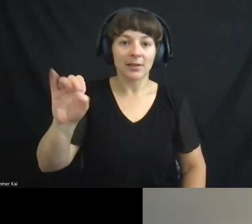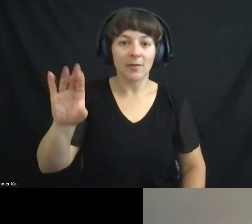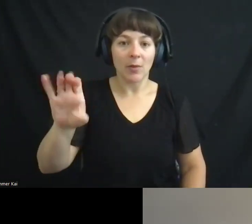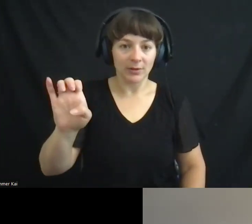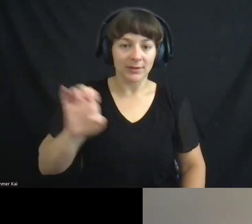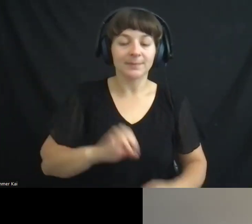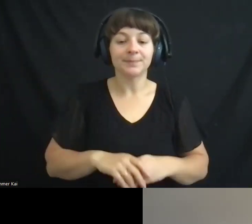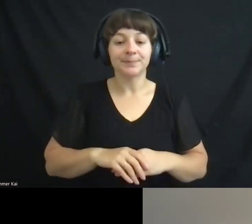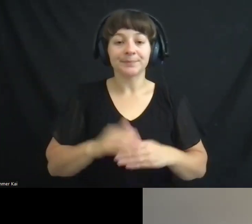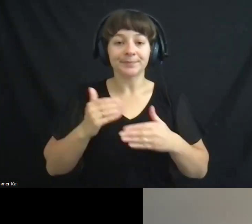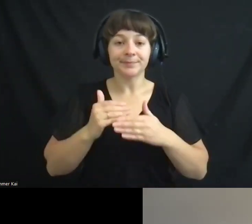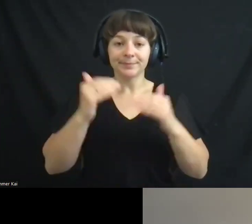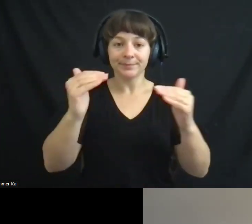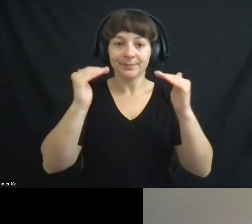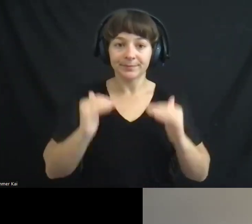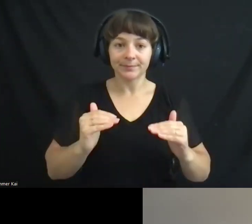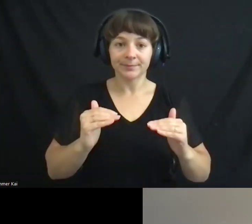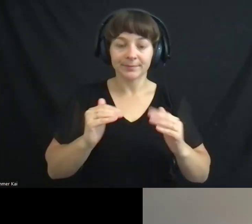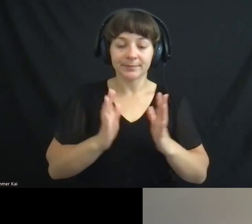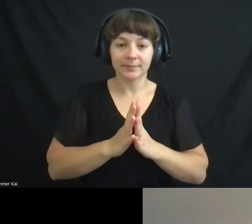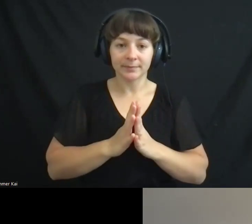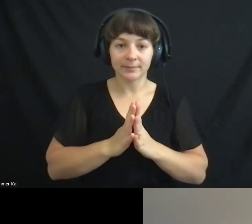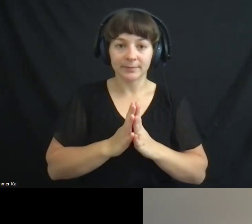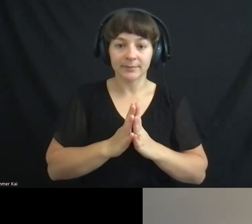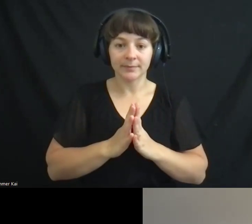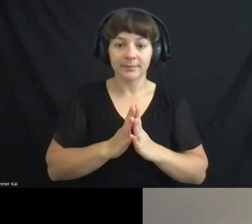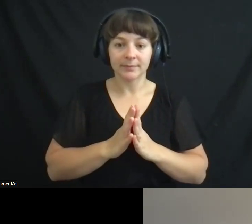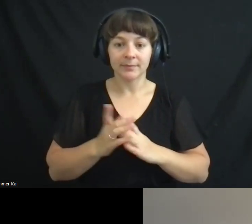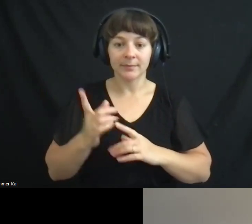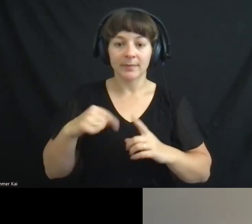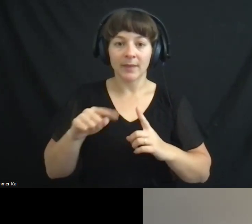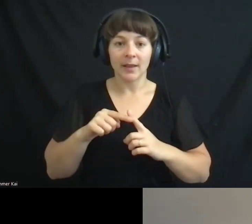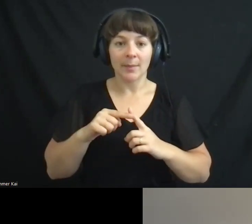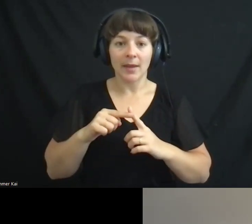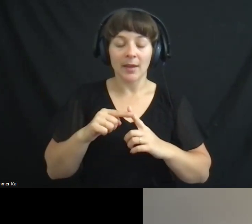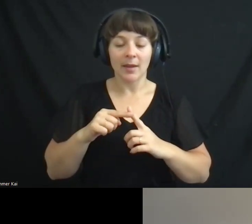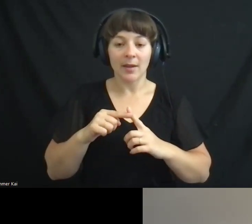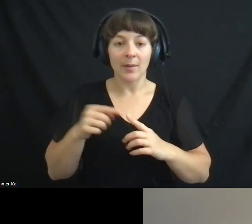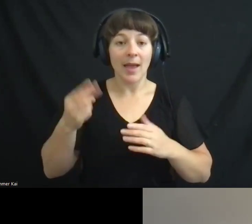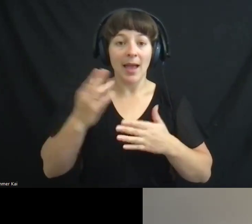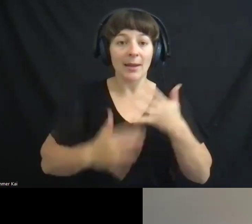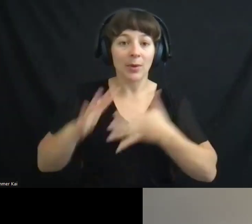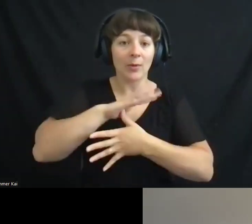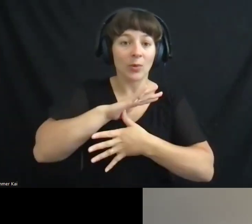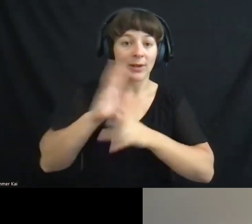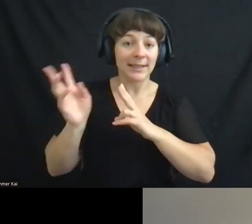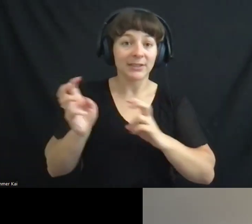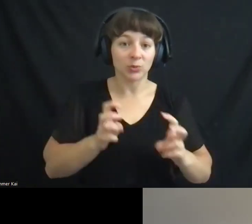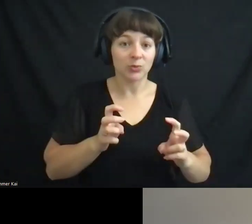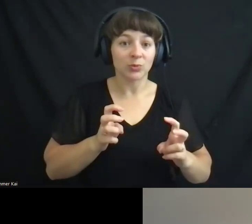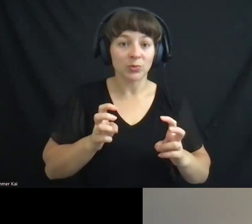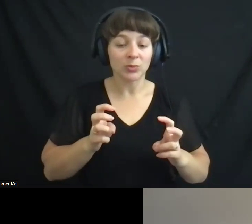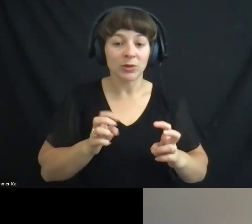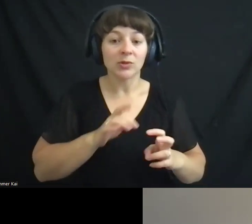The next item is about the high priority issue that it is